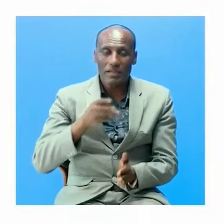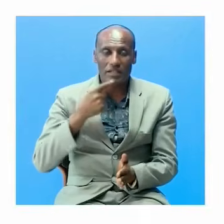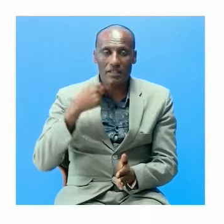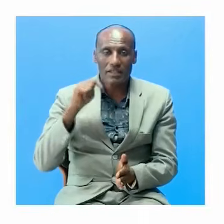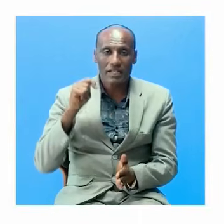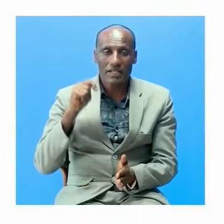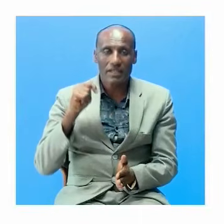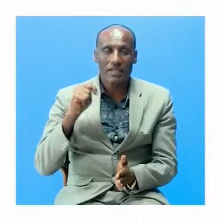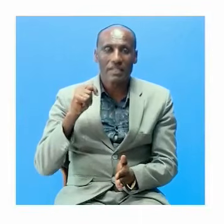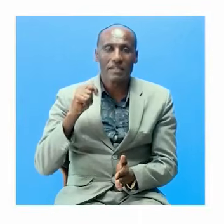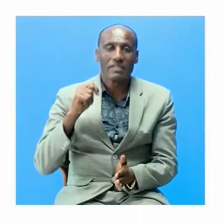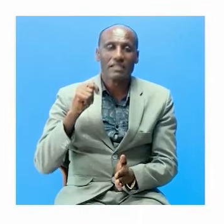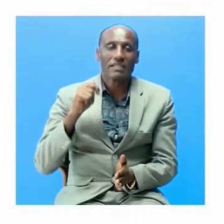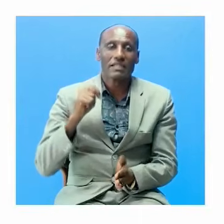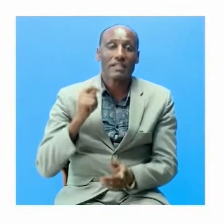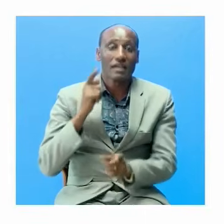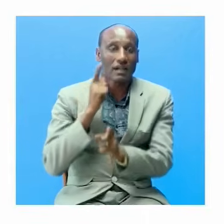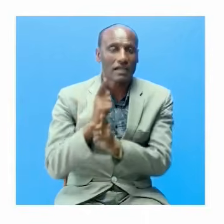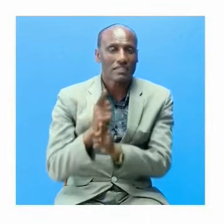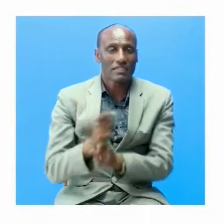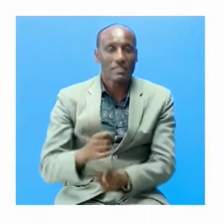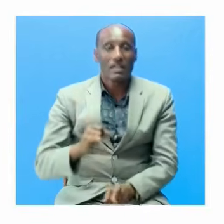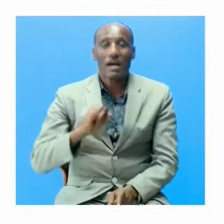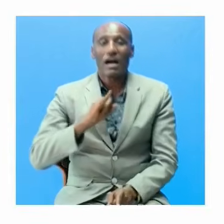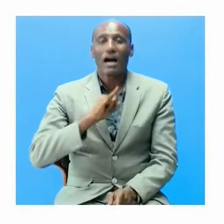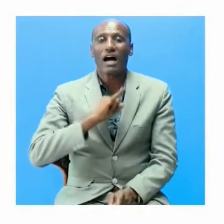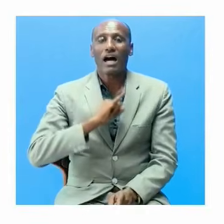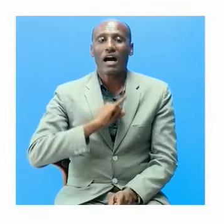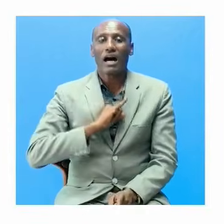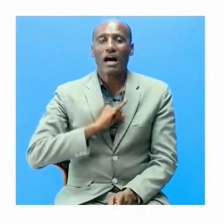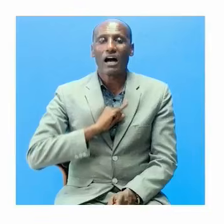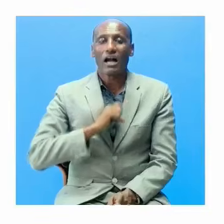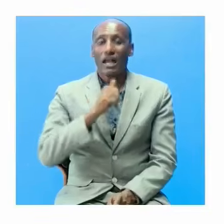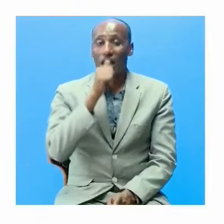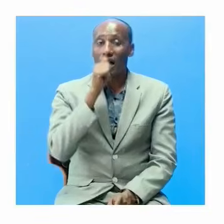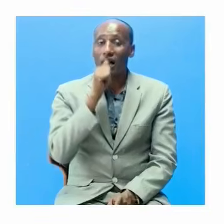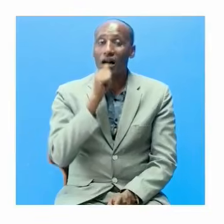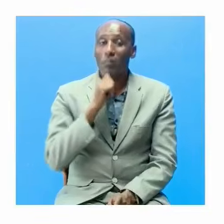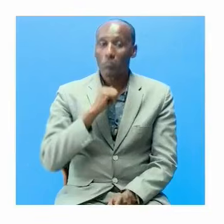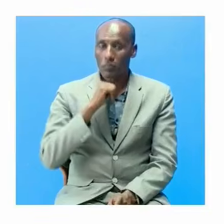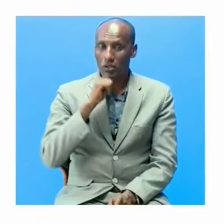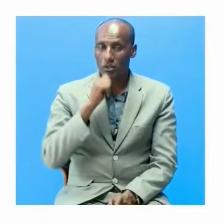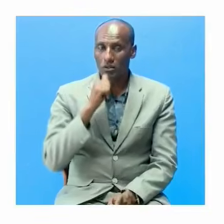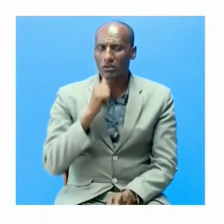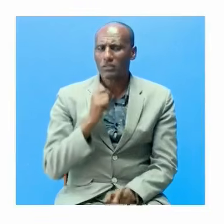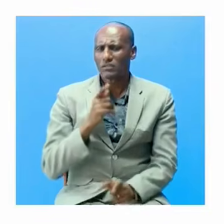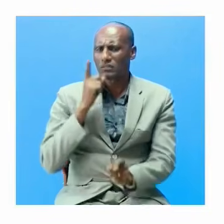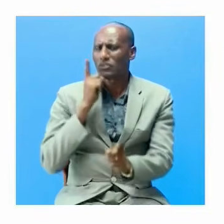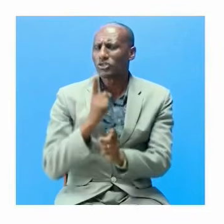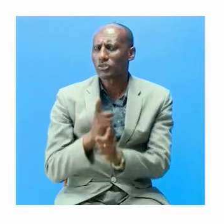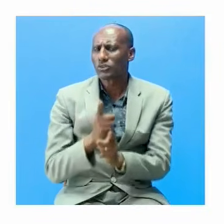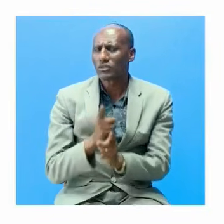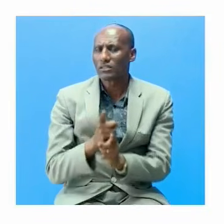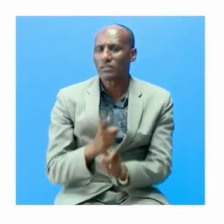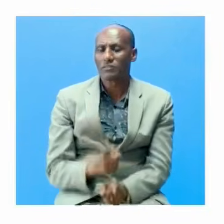Look, it could be the answer. Let me add something here to make it different. I am not